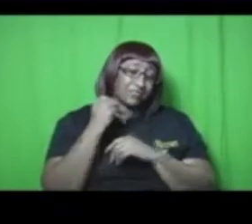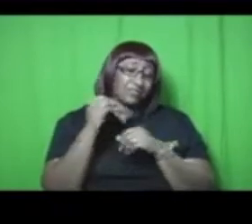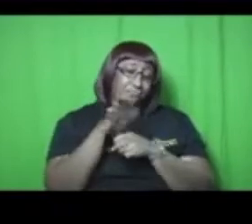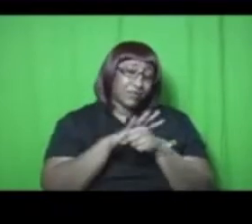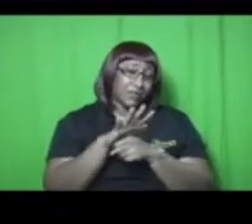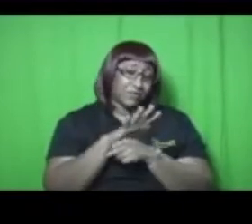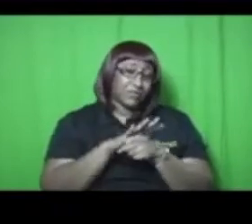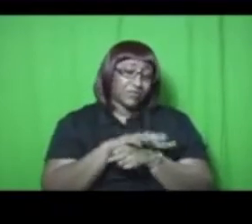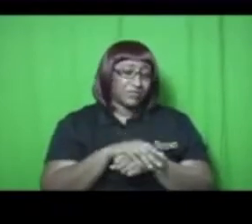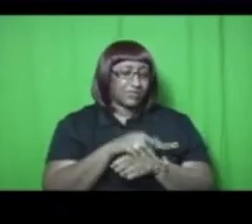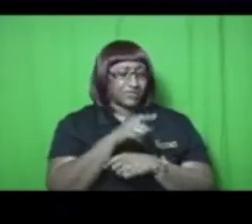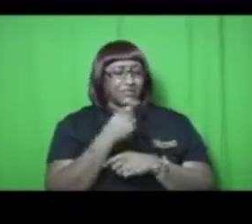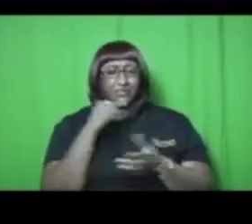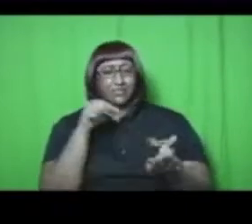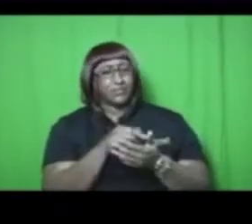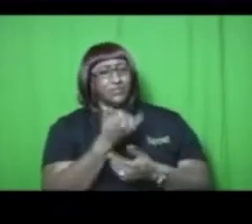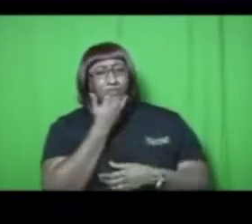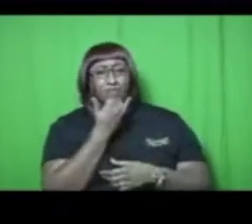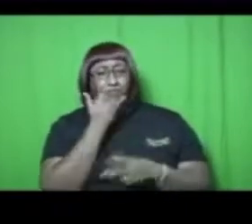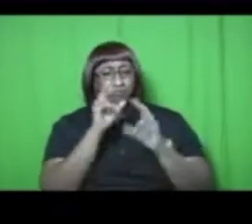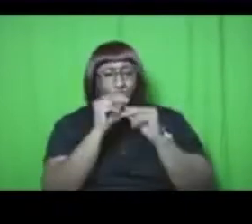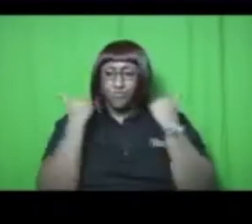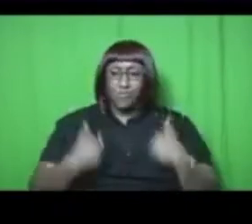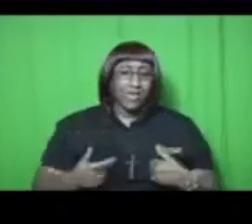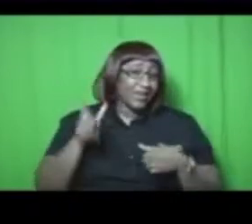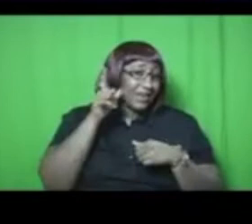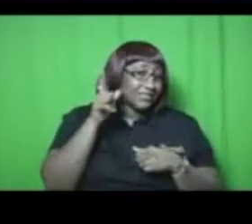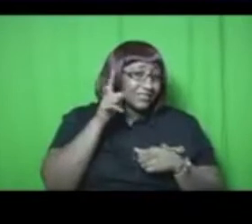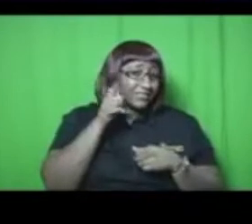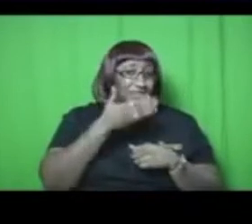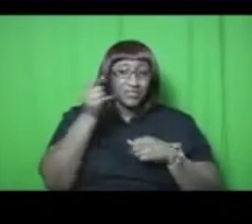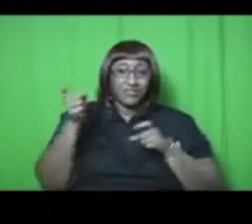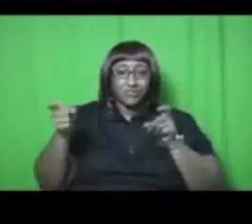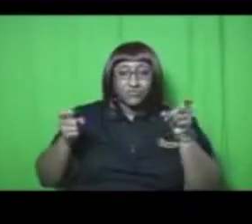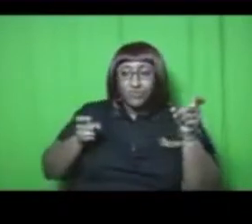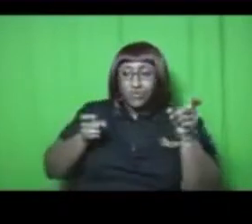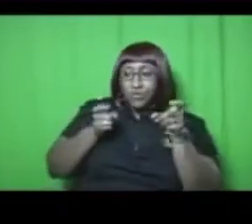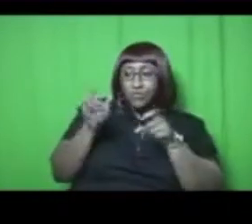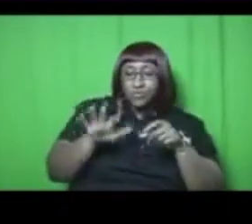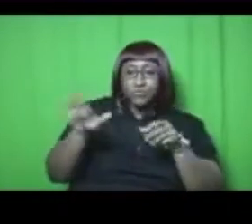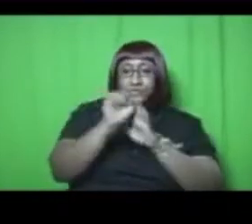Stacy said, this is wrong. Nobody listened because the powers that be controlled that state.